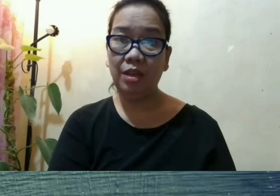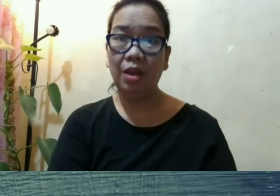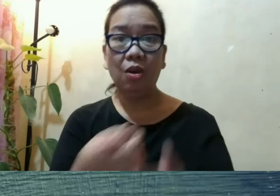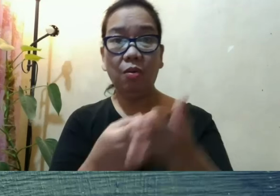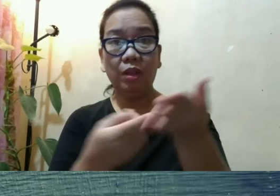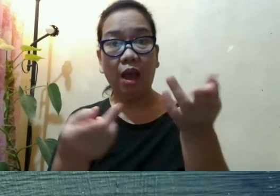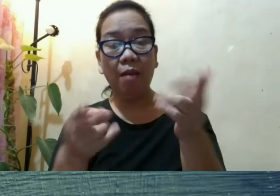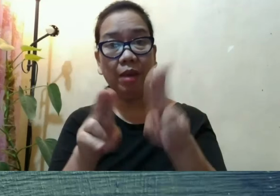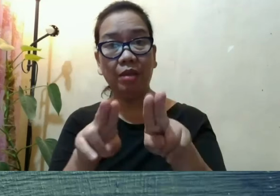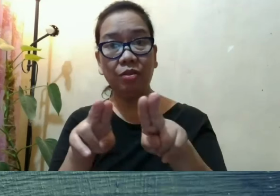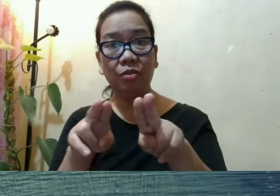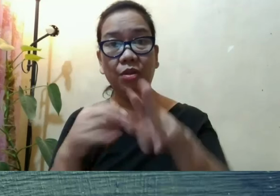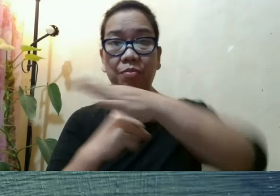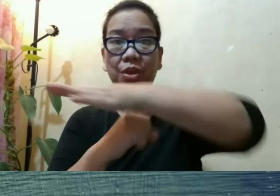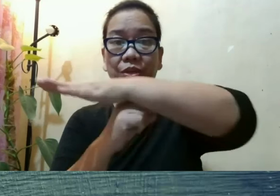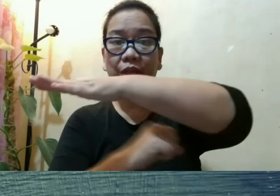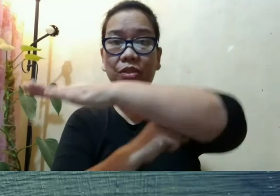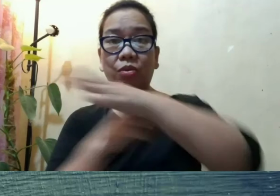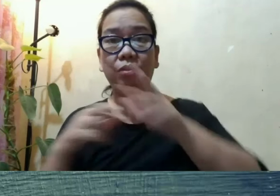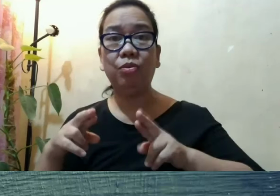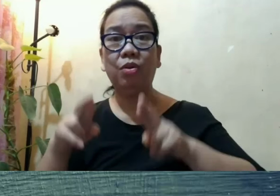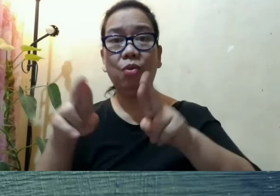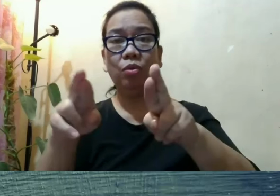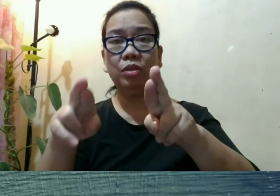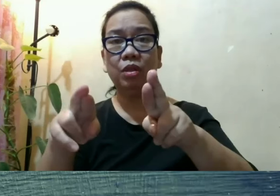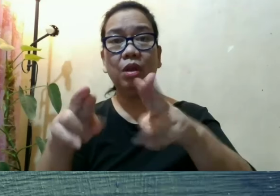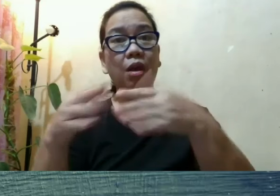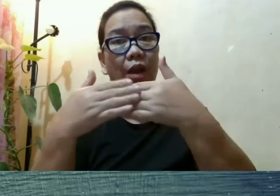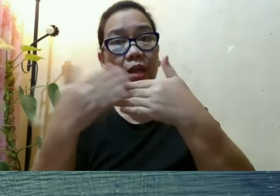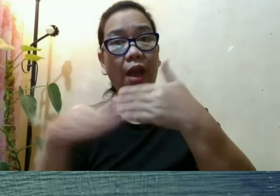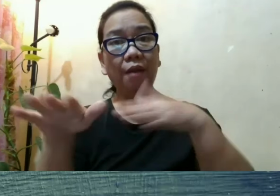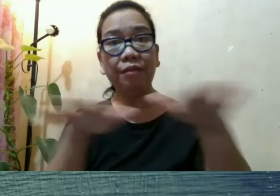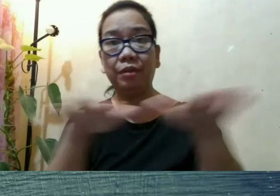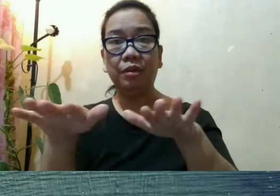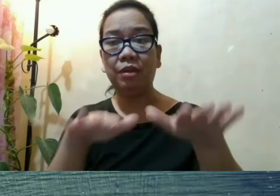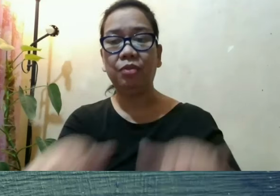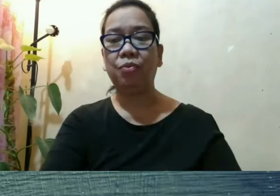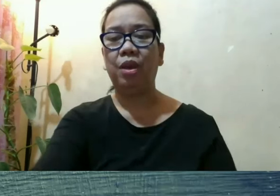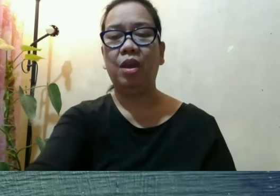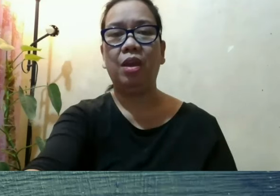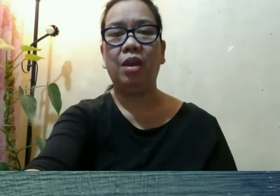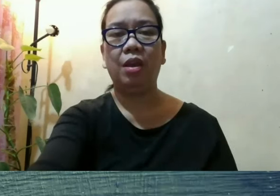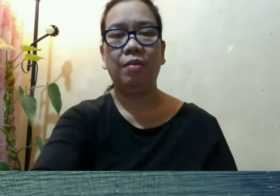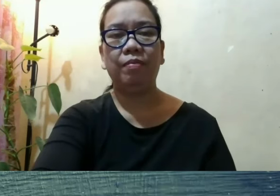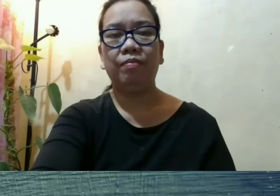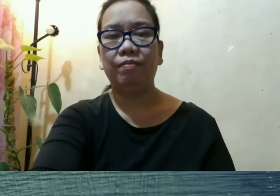See what happens to the bridges, to the roads right after the earthquake.